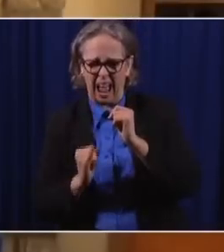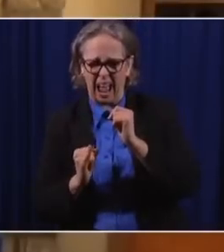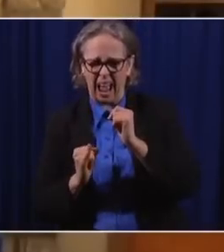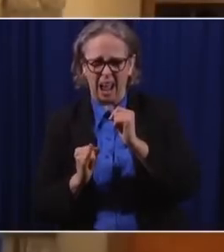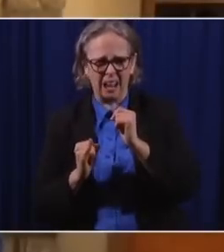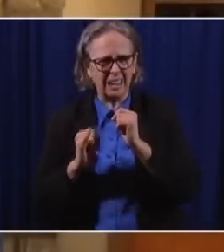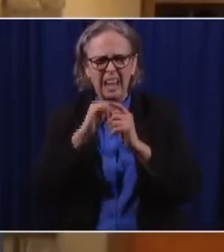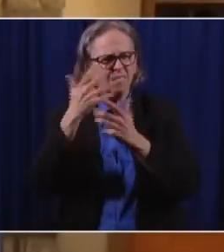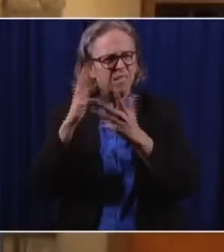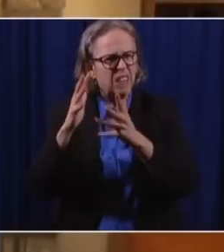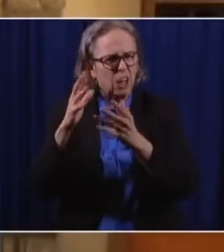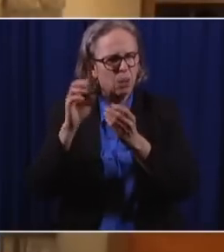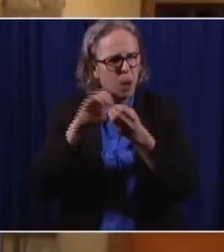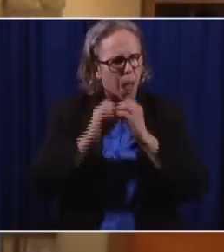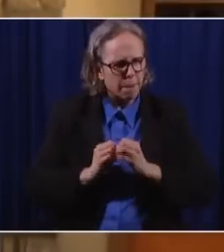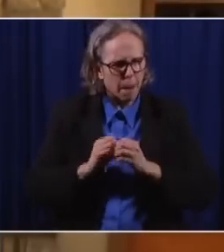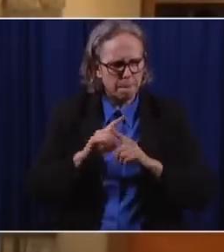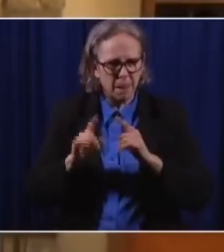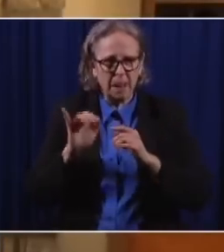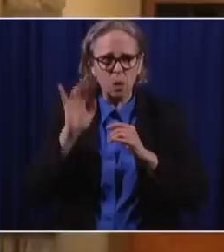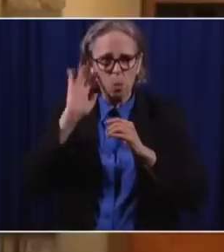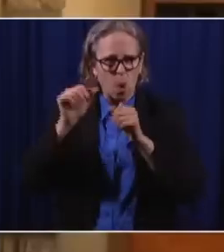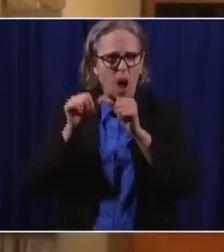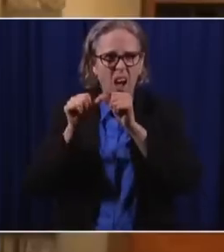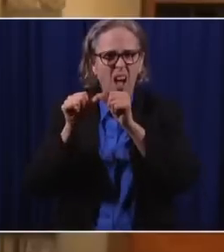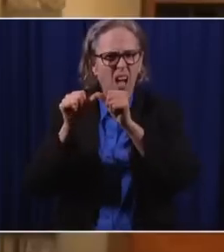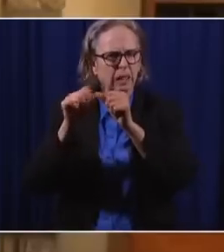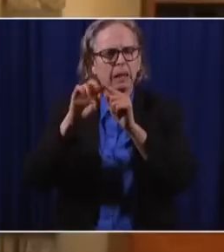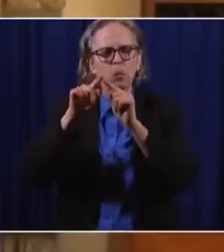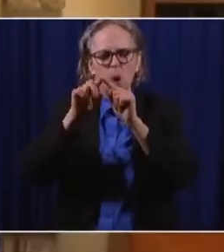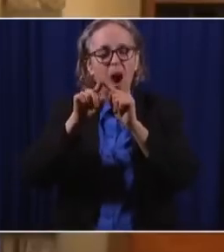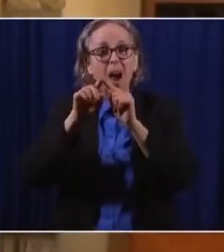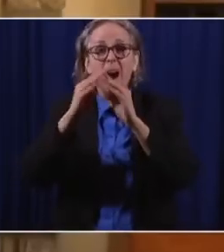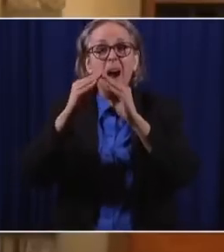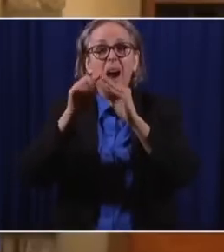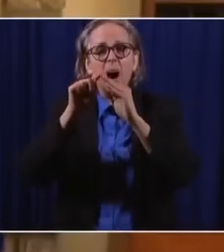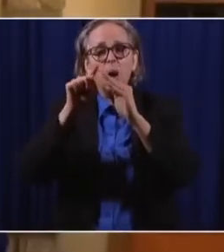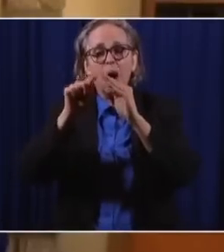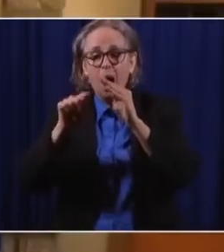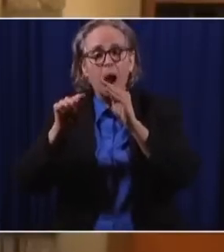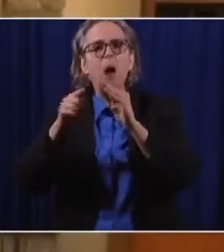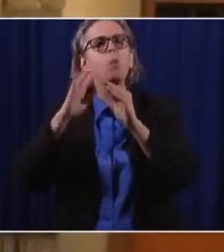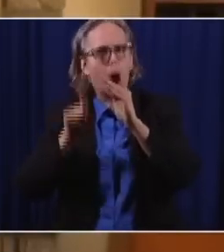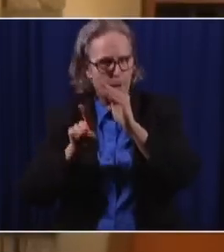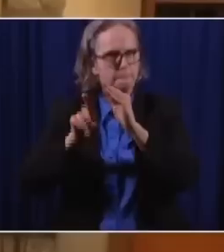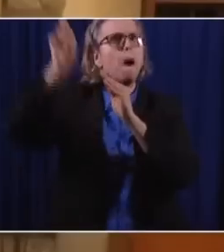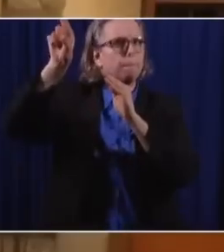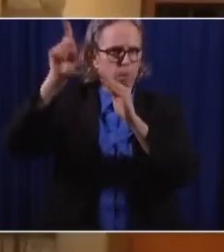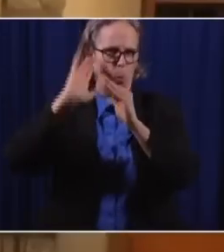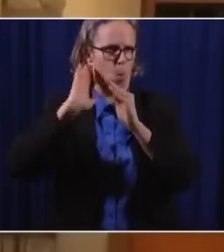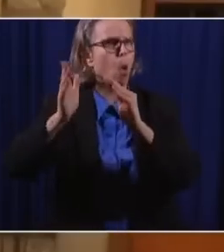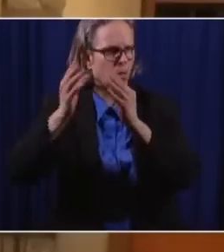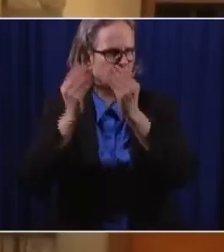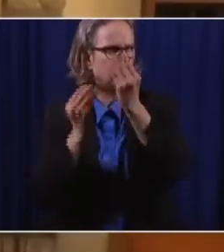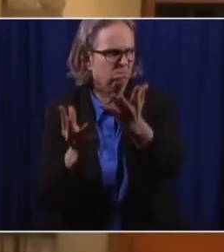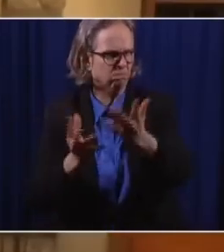like it's been going here, it will fill in and continue at that high, unfortunately, at that high rate.